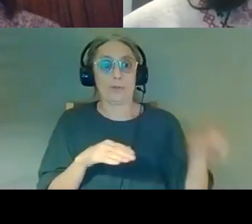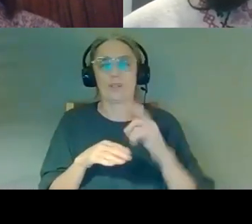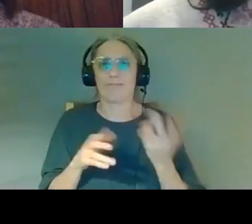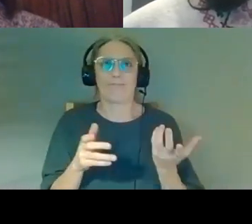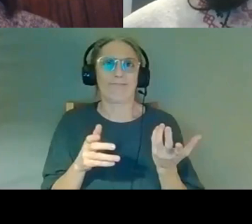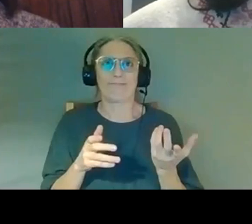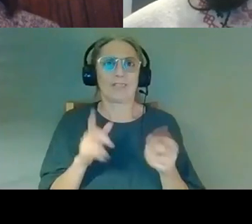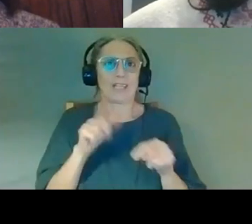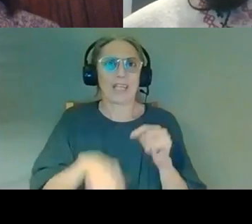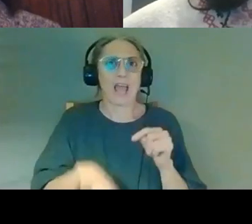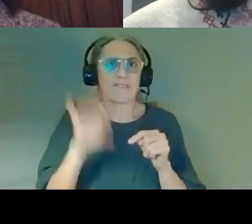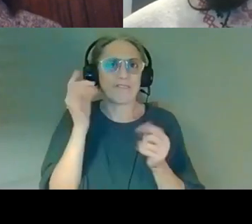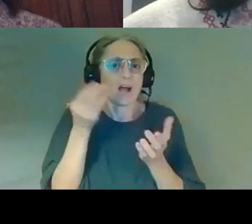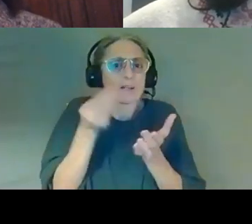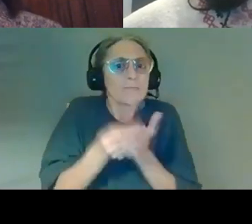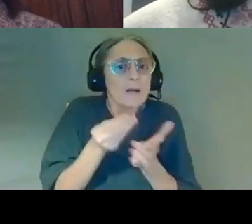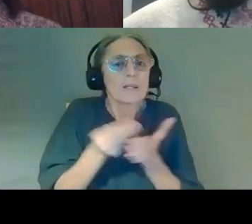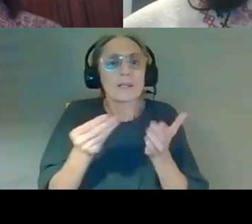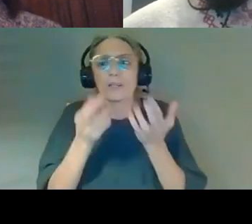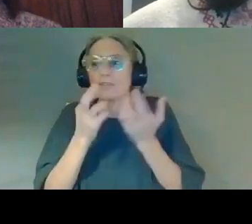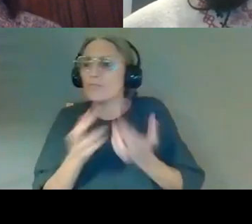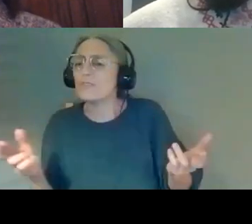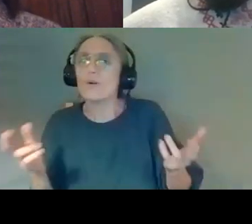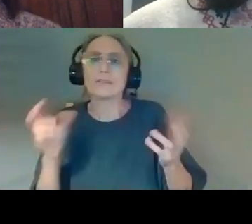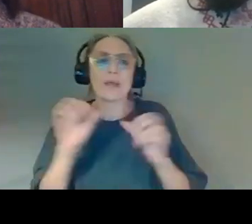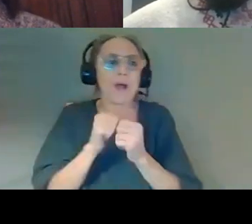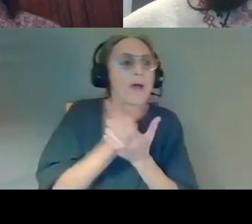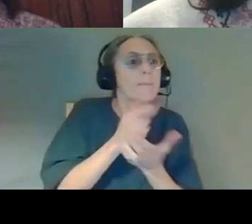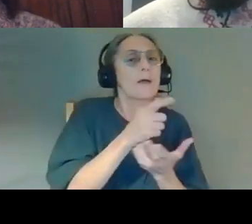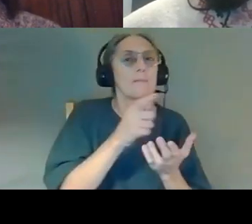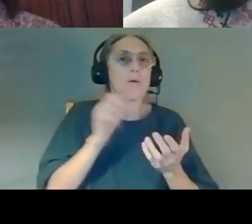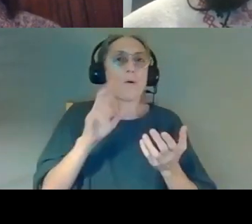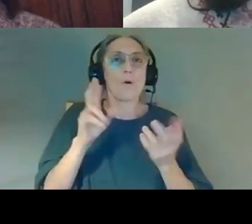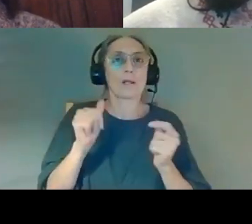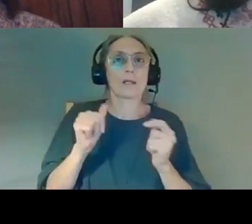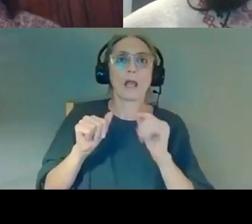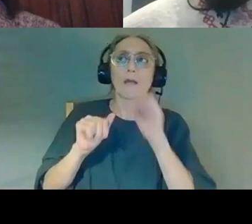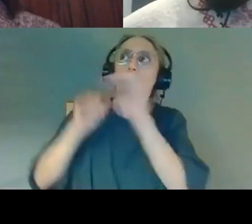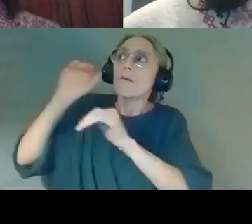access to the power structure that could maybe make those changes.